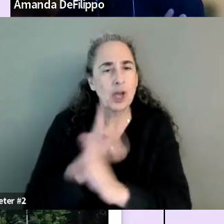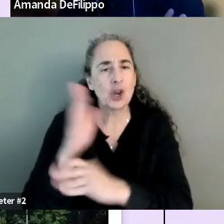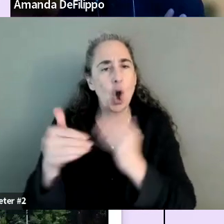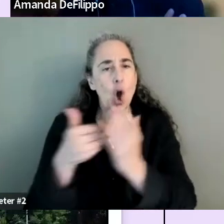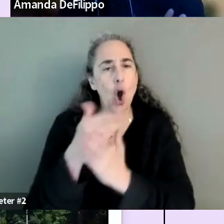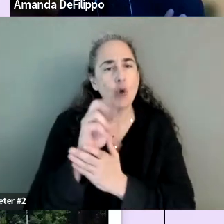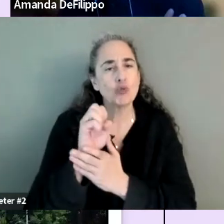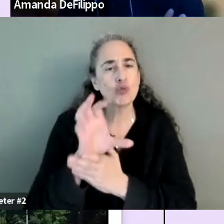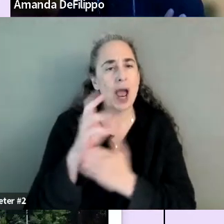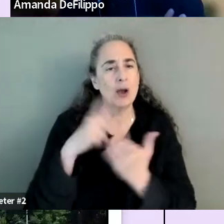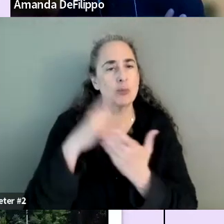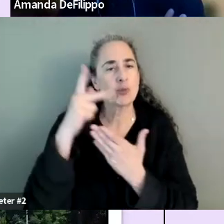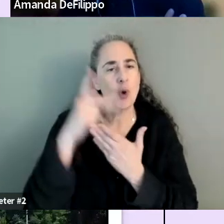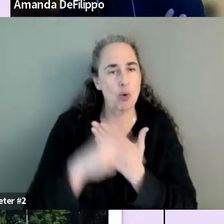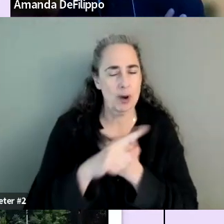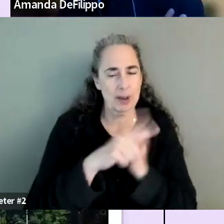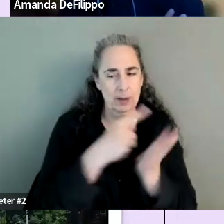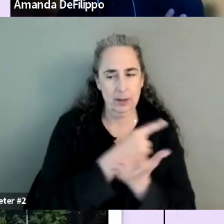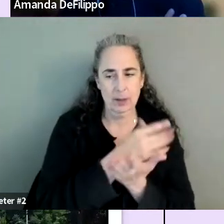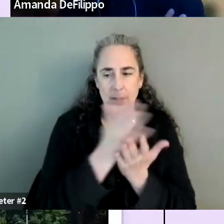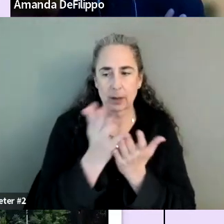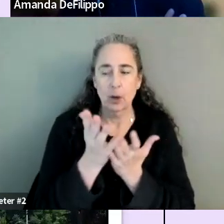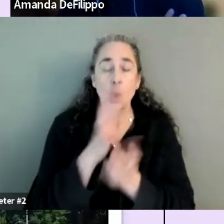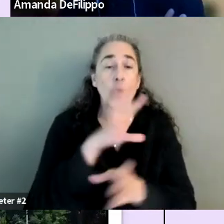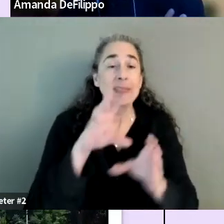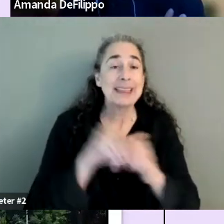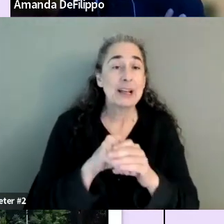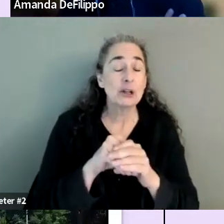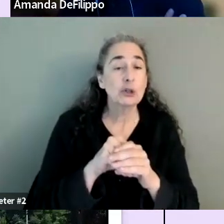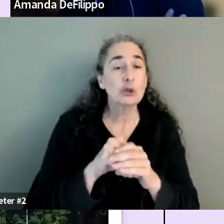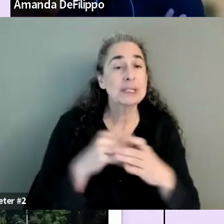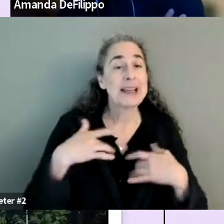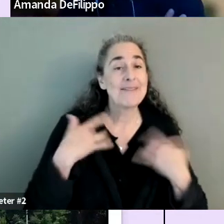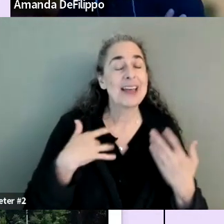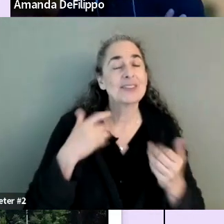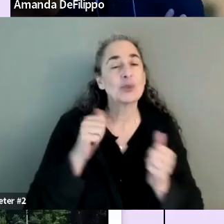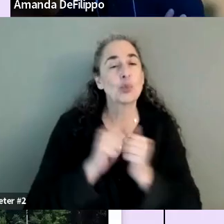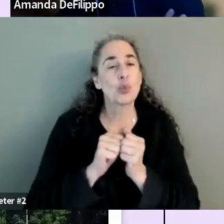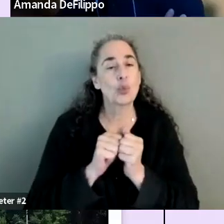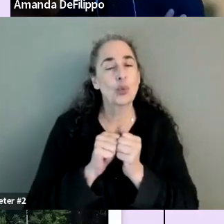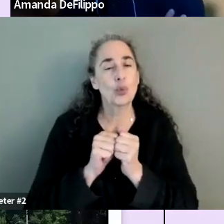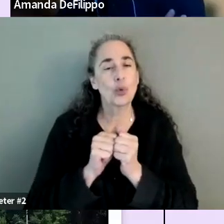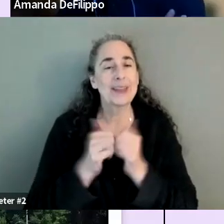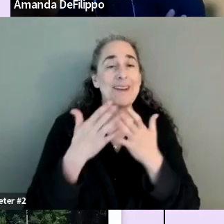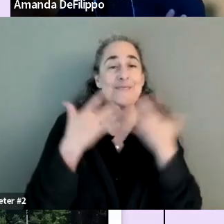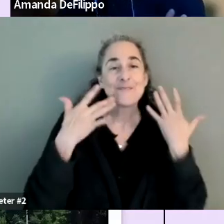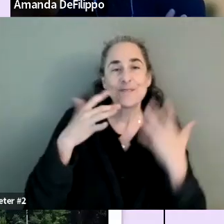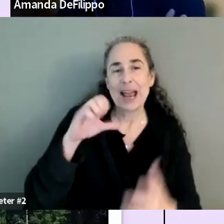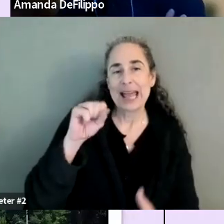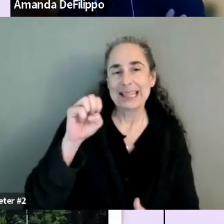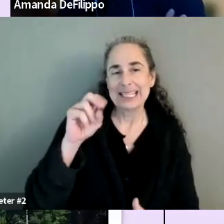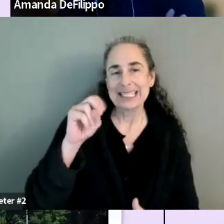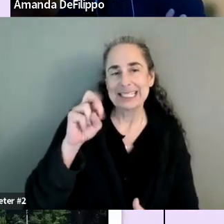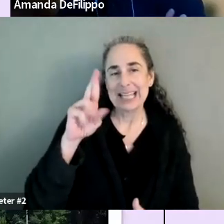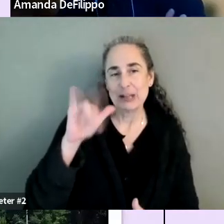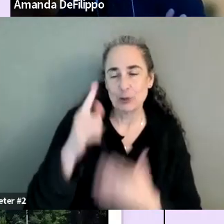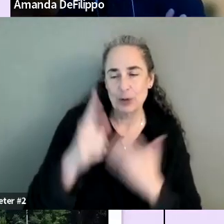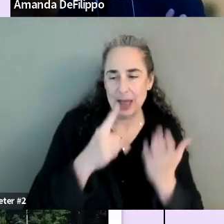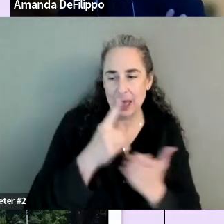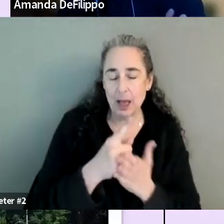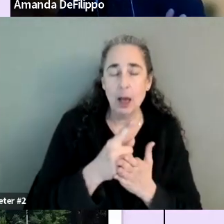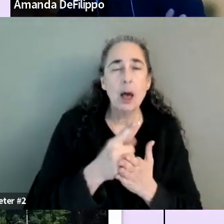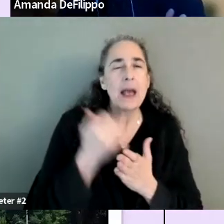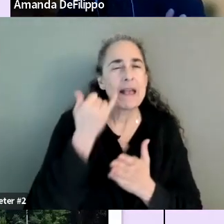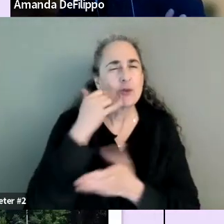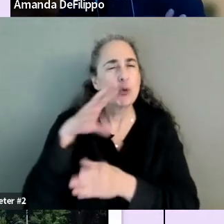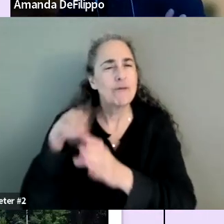recreation programs through. We do inclusive events with sensory-friendly hours. You might have noticed if you've done events with us in